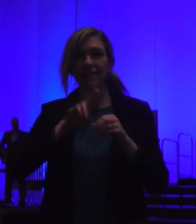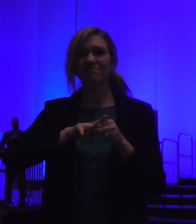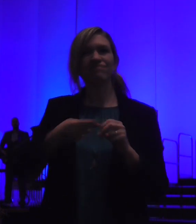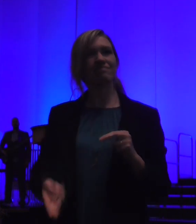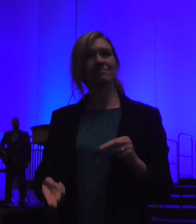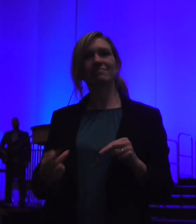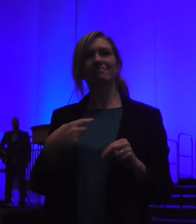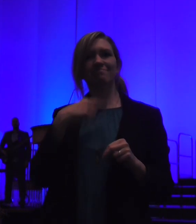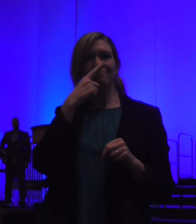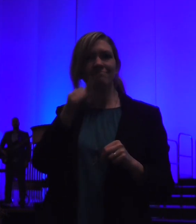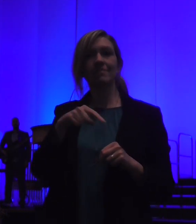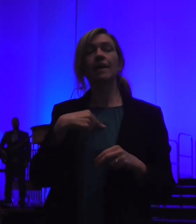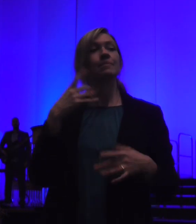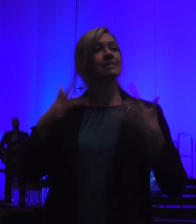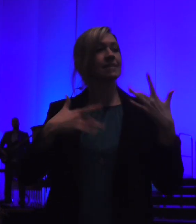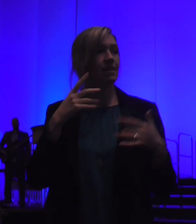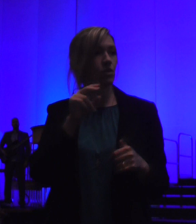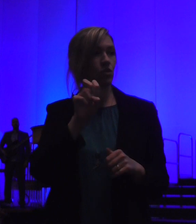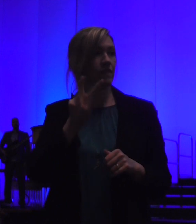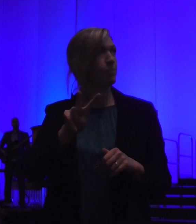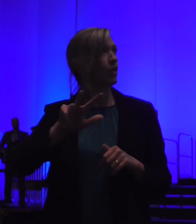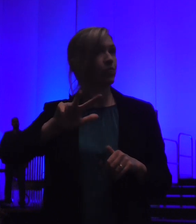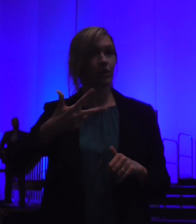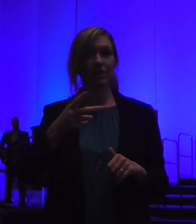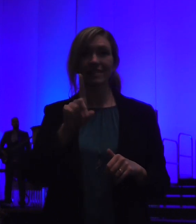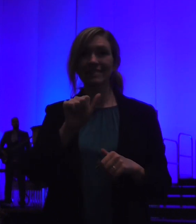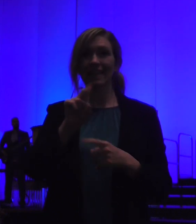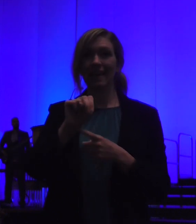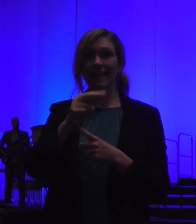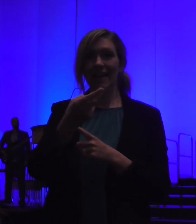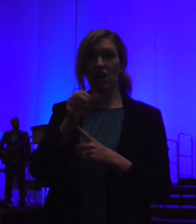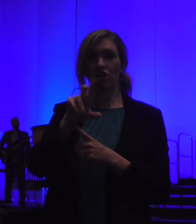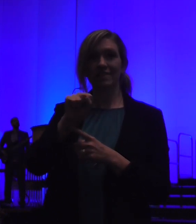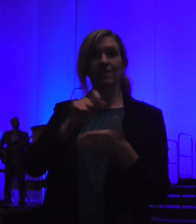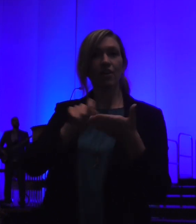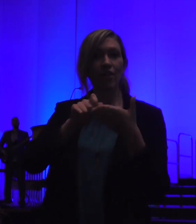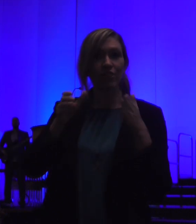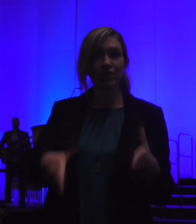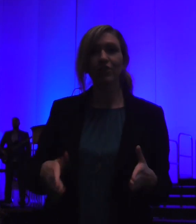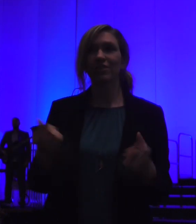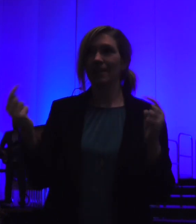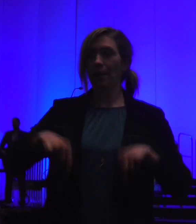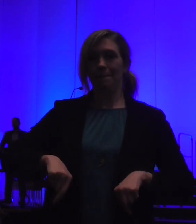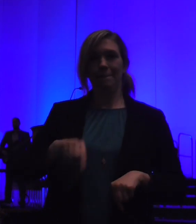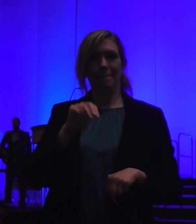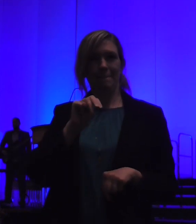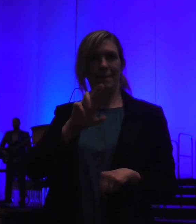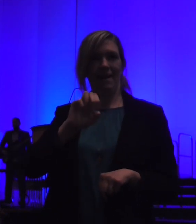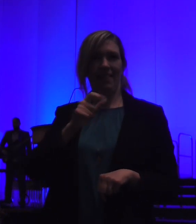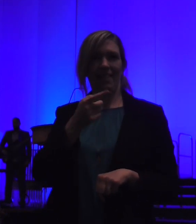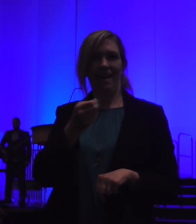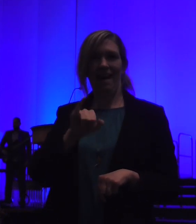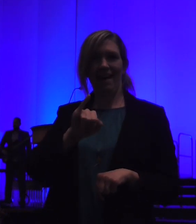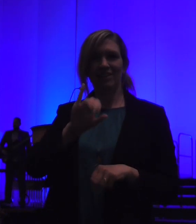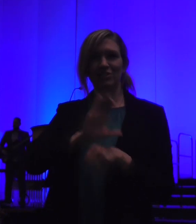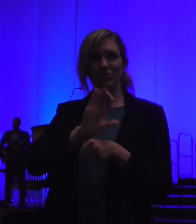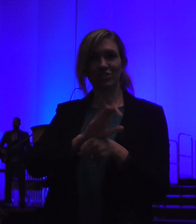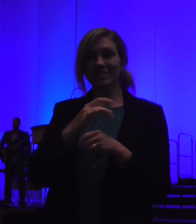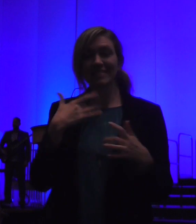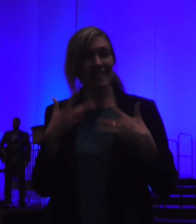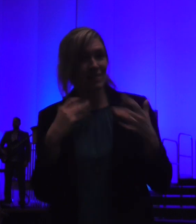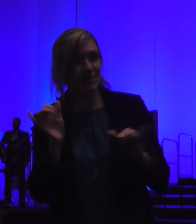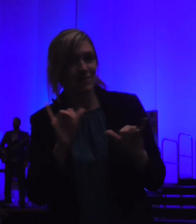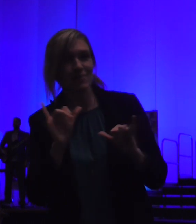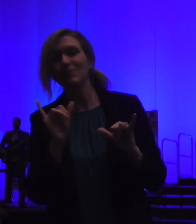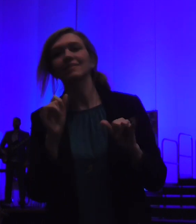worried. And I'm so excited. On November 3rd, Dan Harris, the author of 10% Happier, is coming to Mile High Church. Oh, I'm so excited